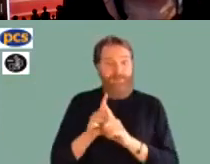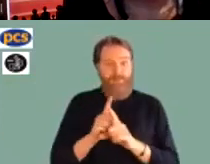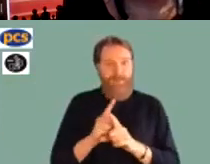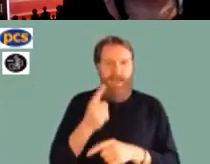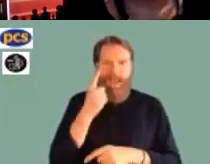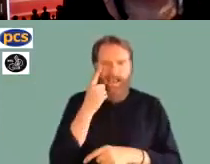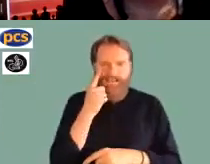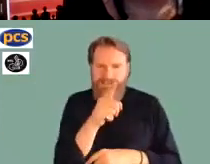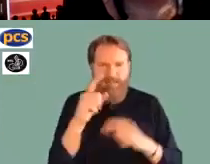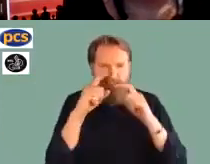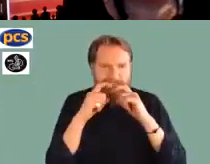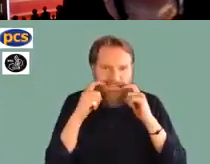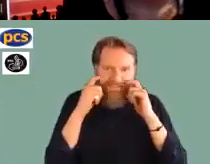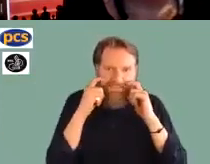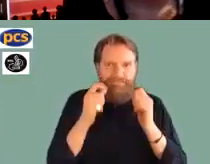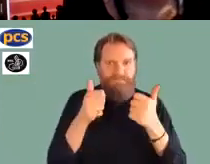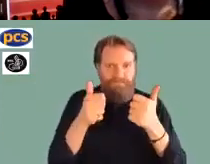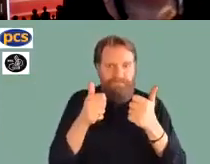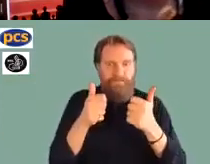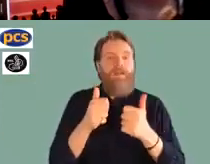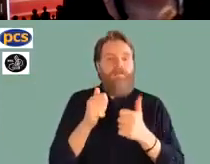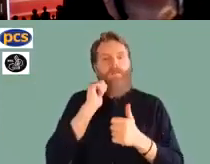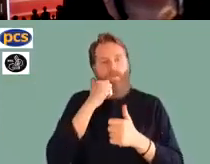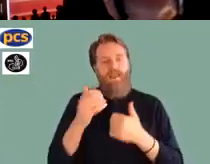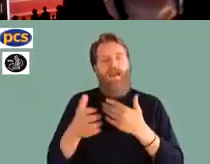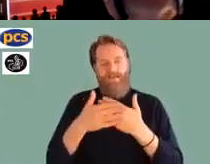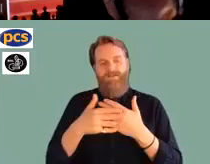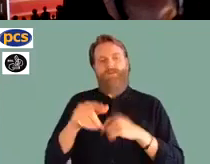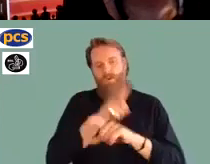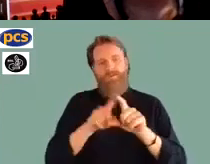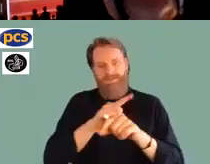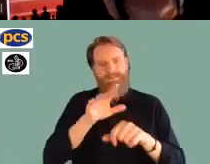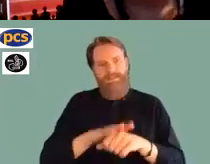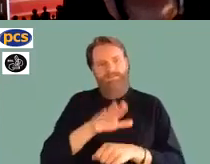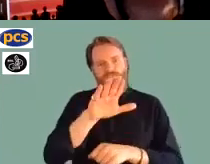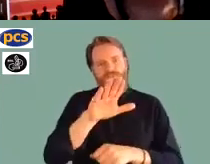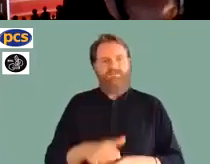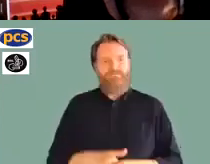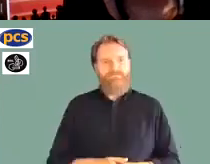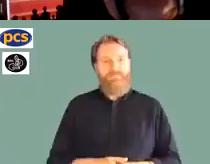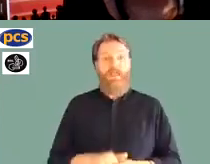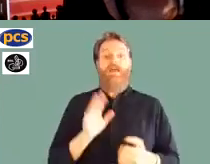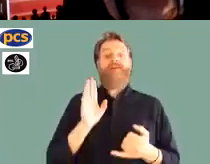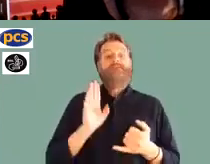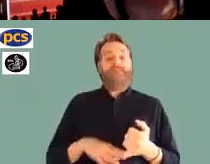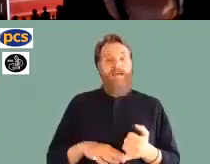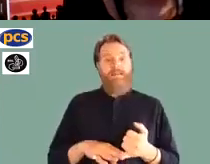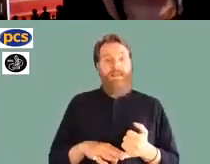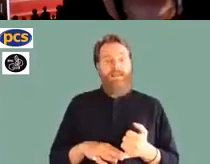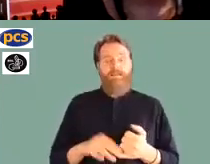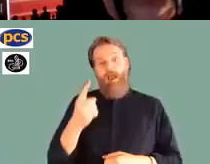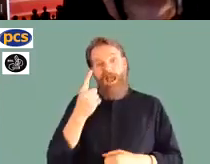but certainly we'll be doing future meetings like this very, very soon. And finally, just to plug our Facebook